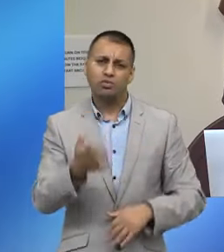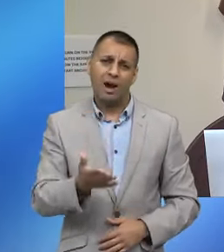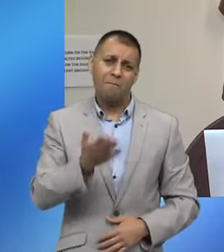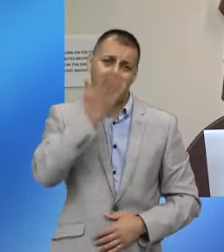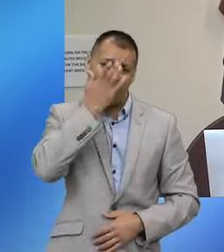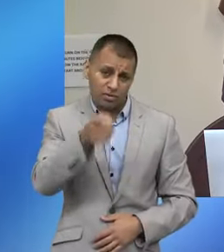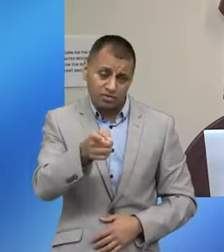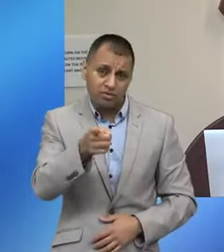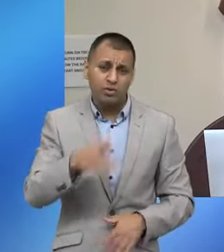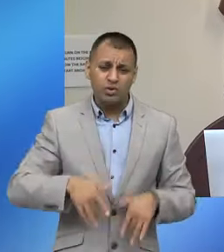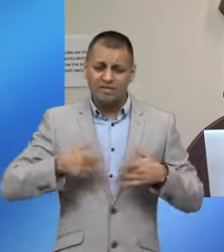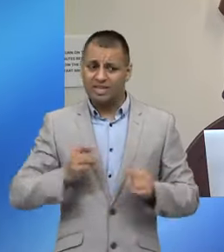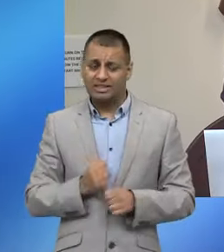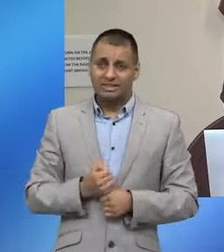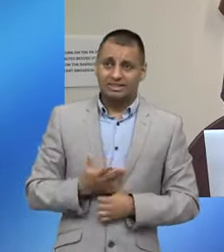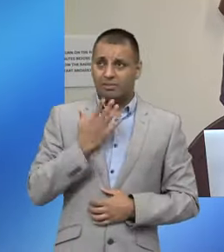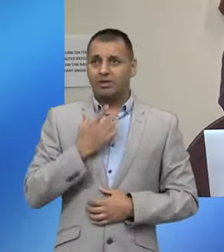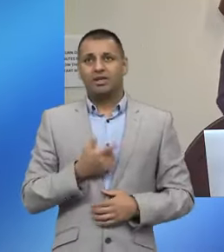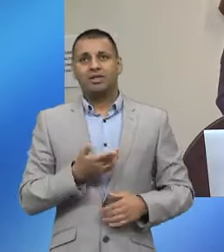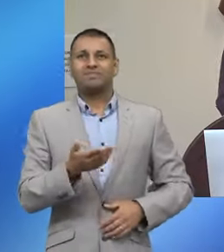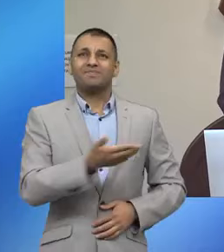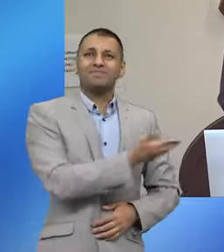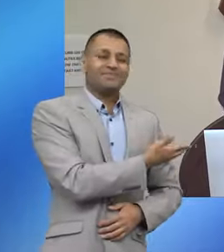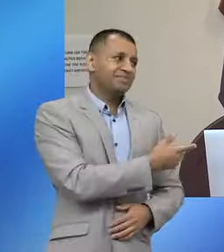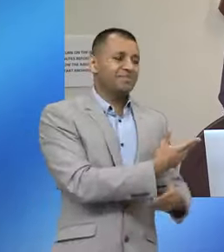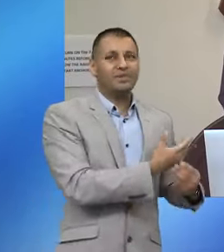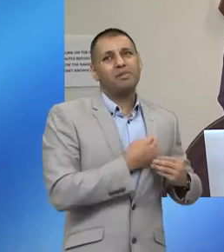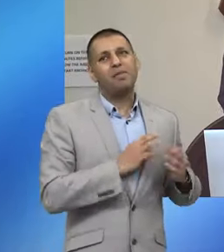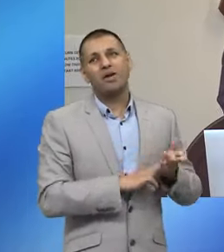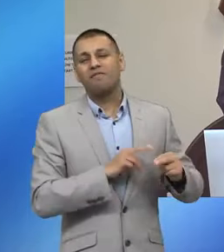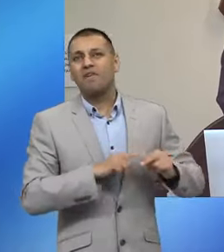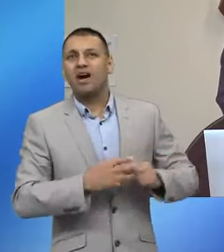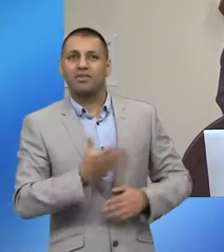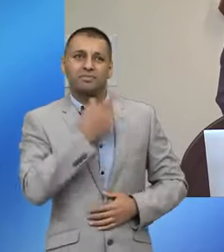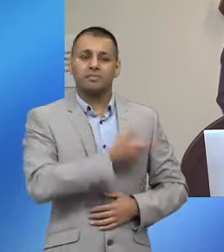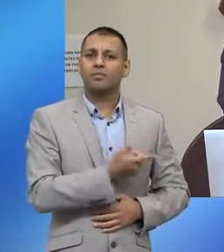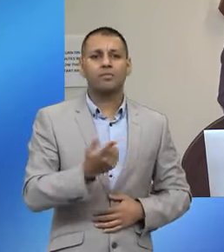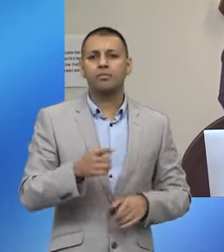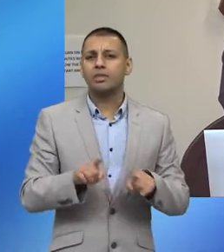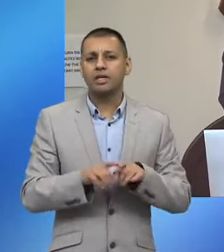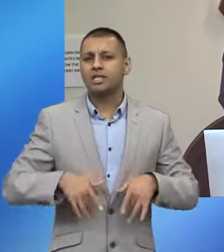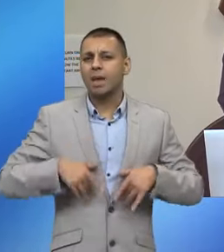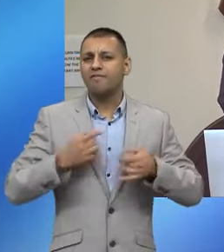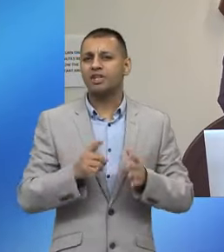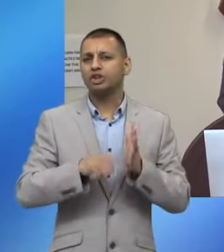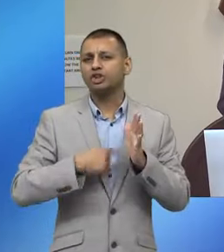see them, you're embarrassed, you feel uptight, that feeling of yours is the feeling that the people of